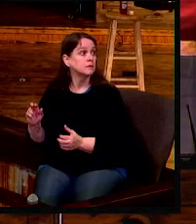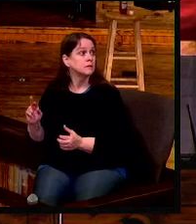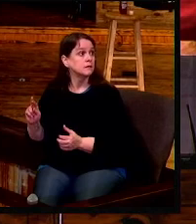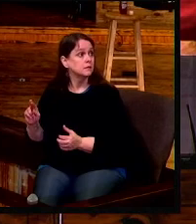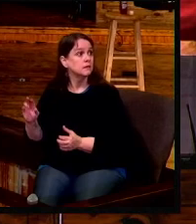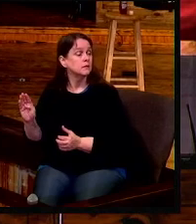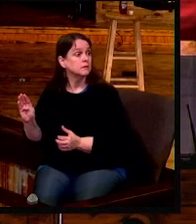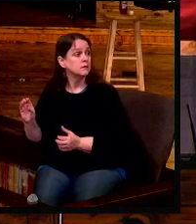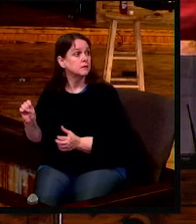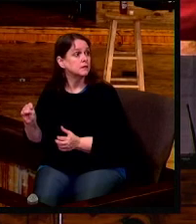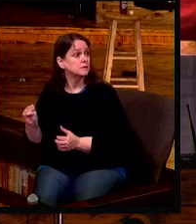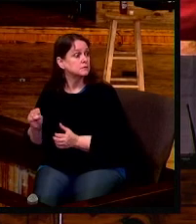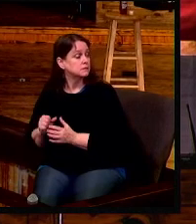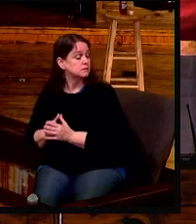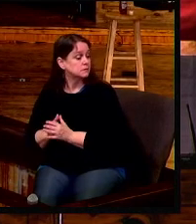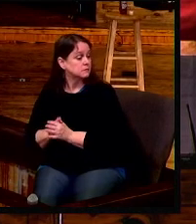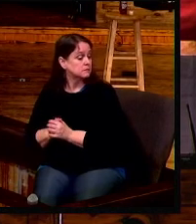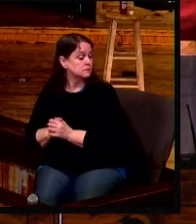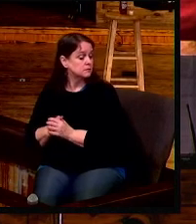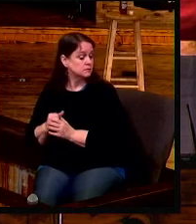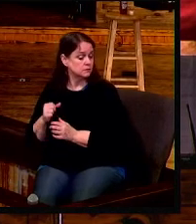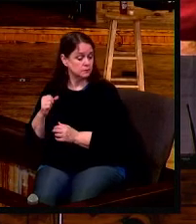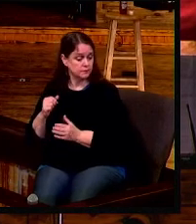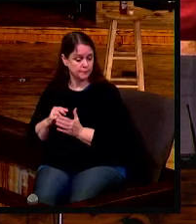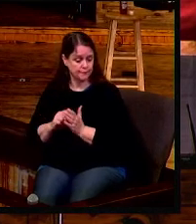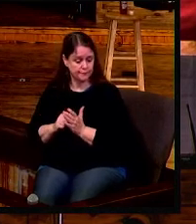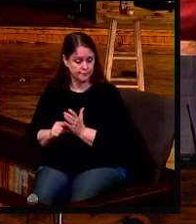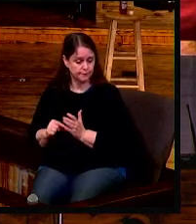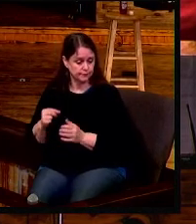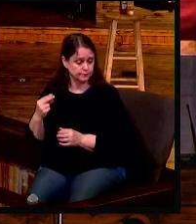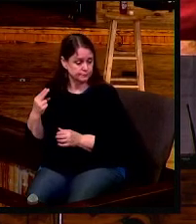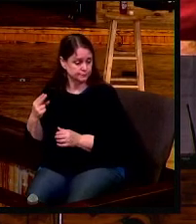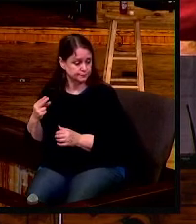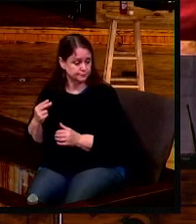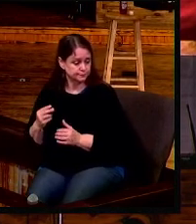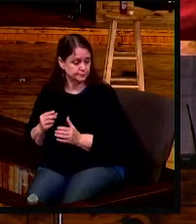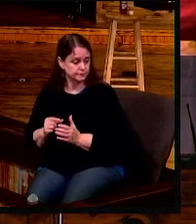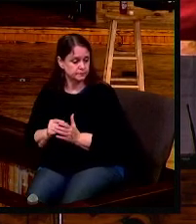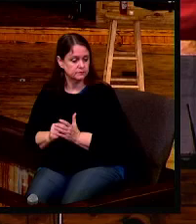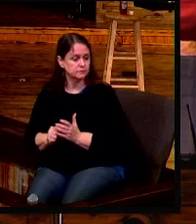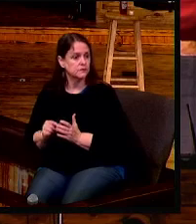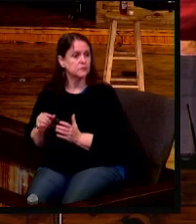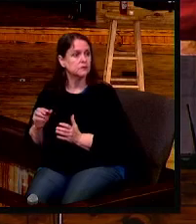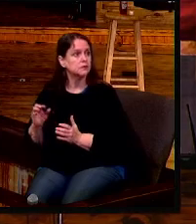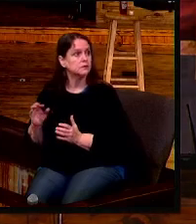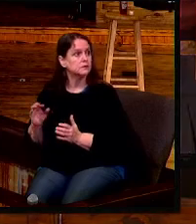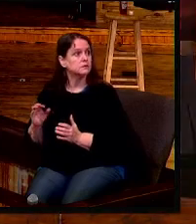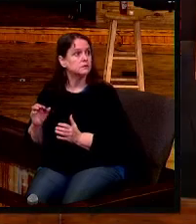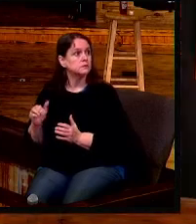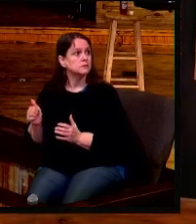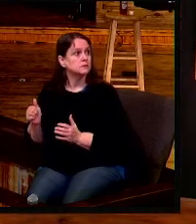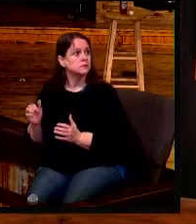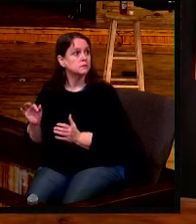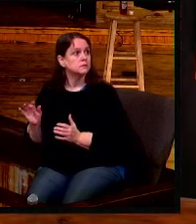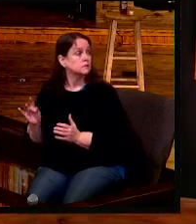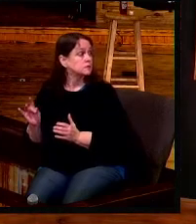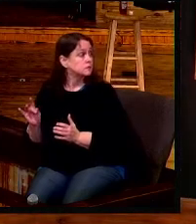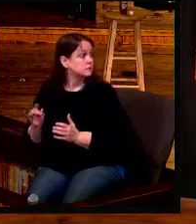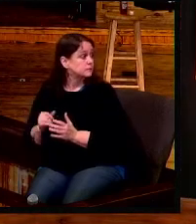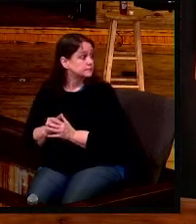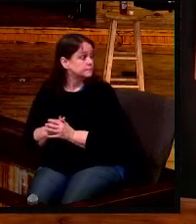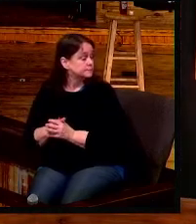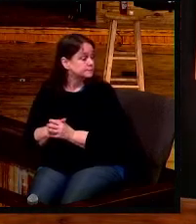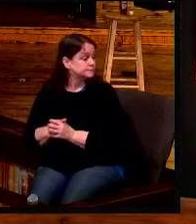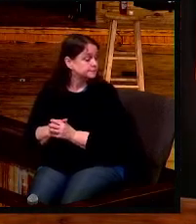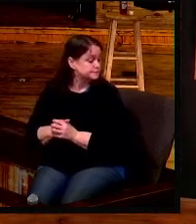the reckless pierce like swords, but the tongue of the wise brings healing." You're struggling with something physically? Pray